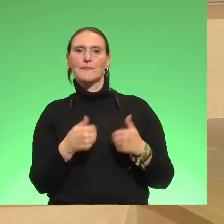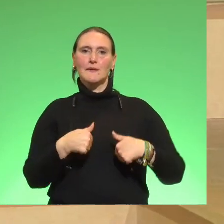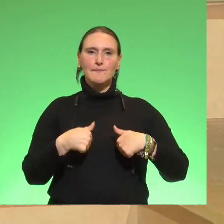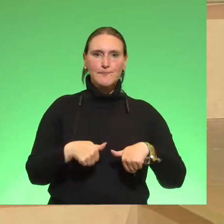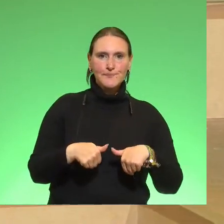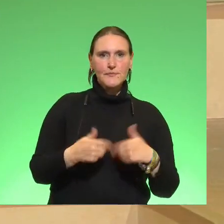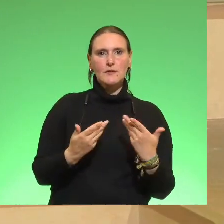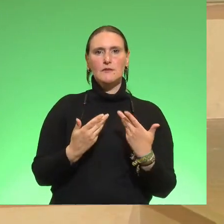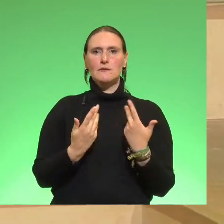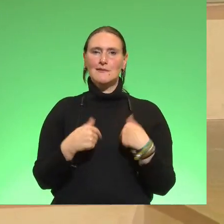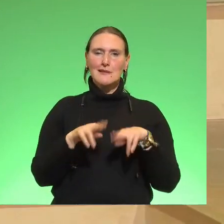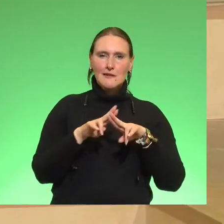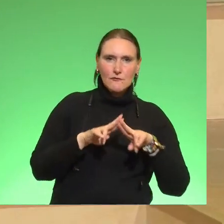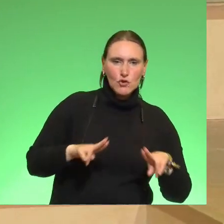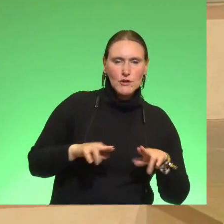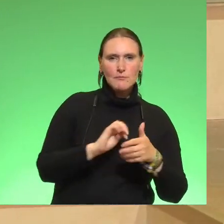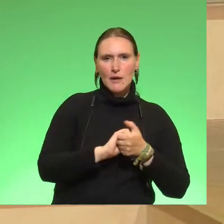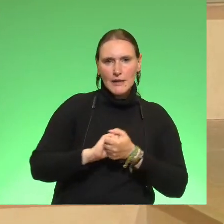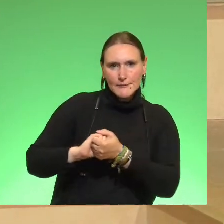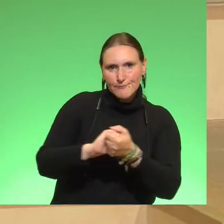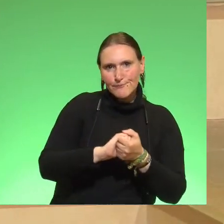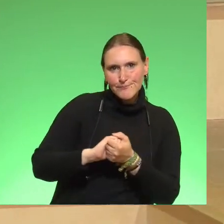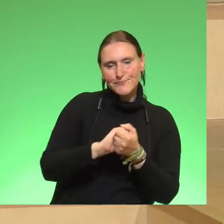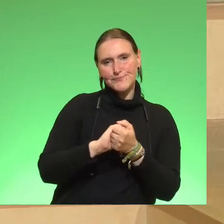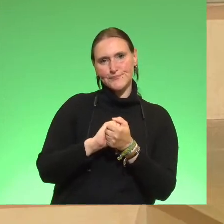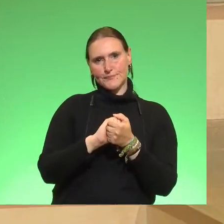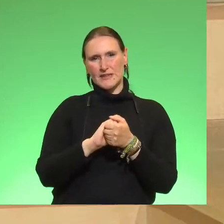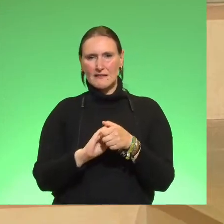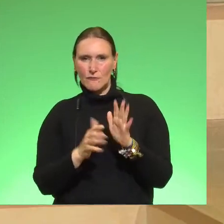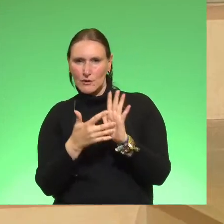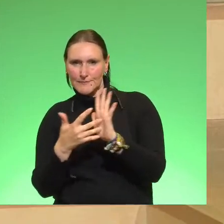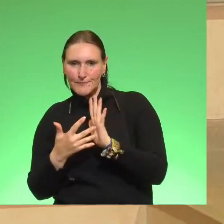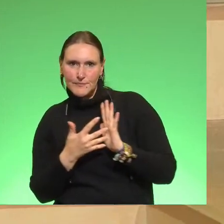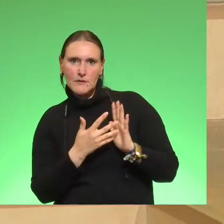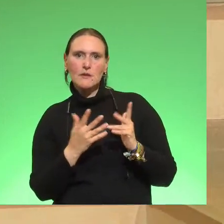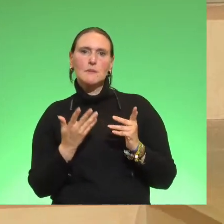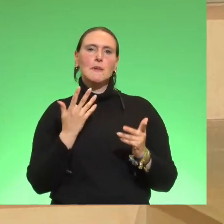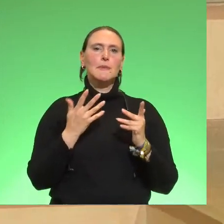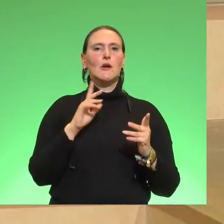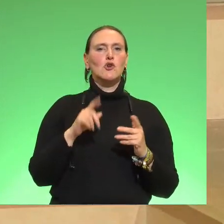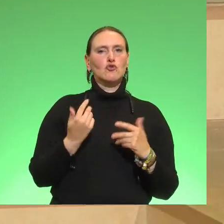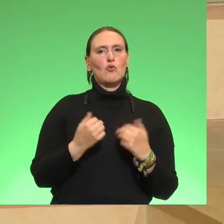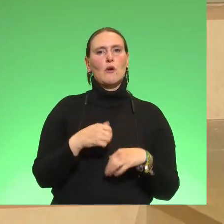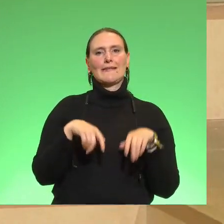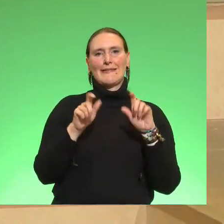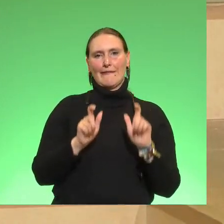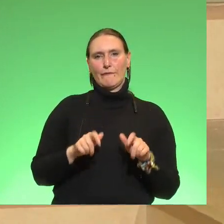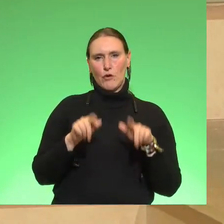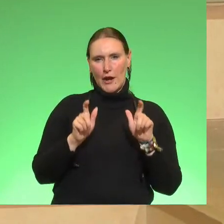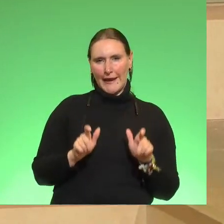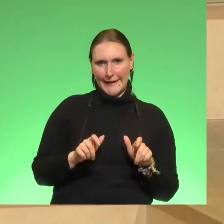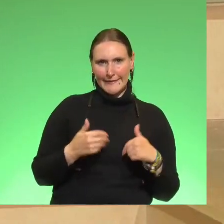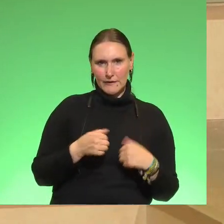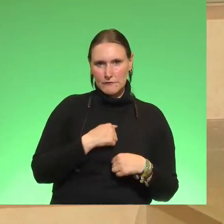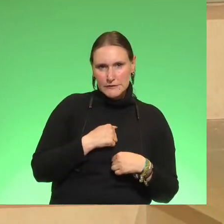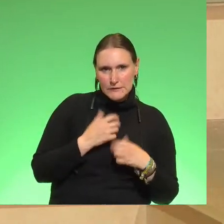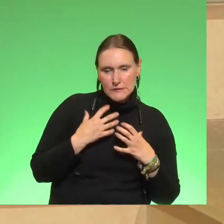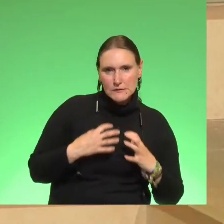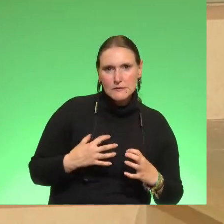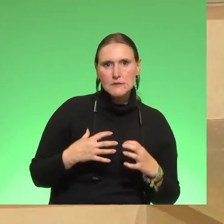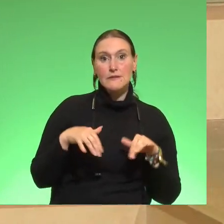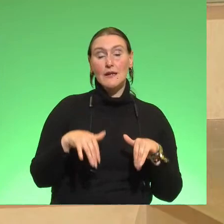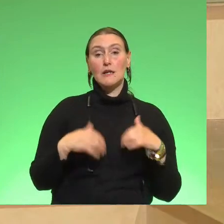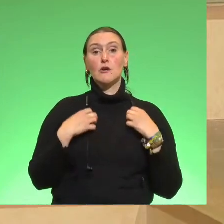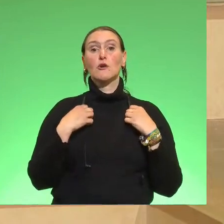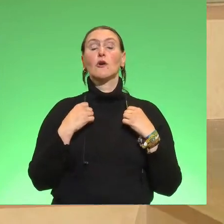freedom, make the corporation go ballistic, even hysterically afraid. And so the not yet incorporated are